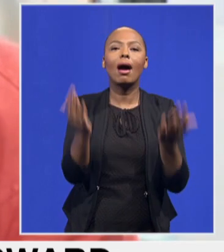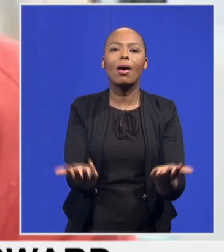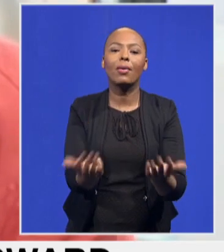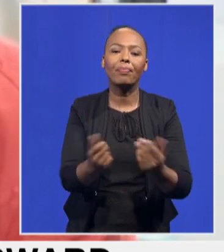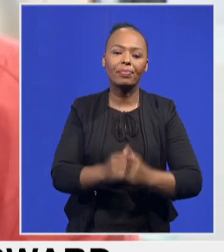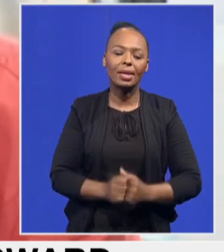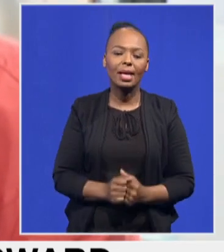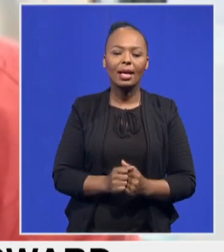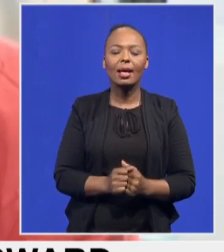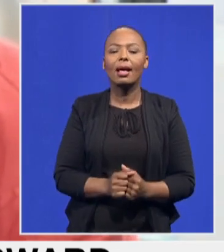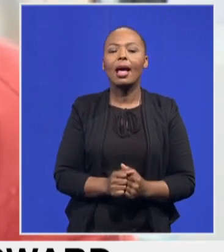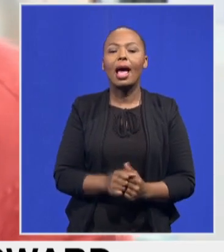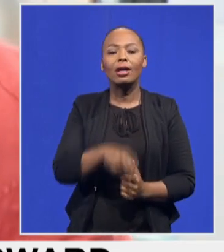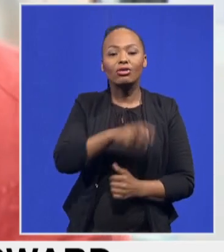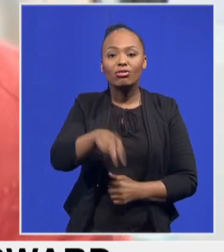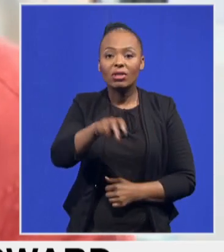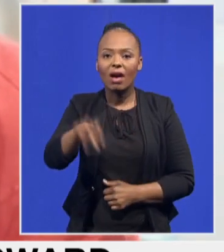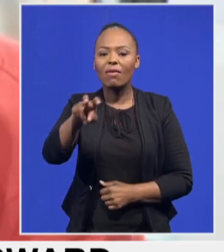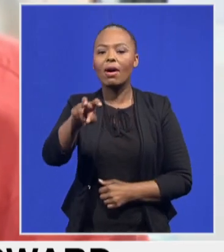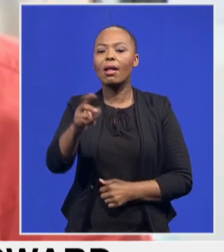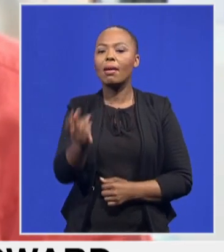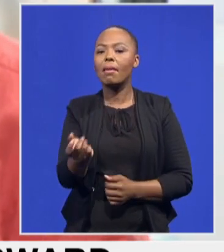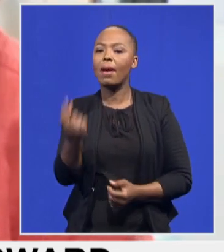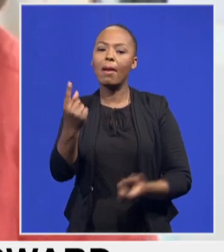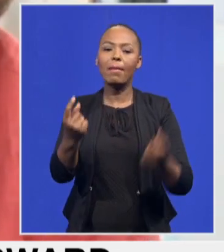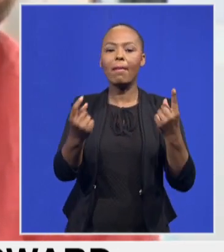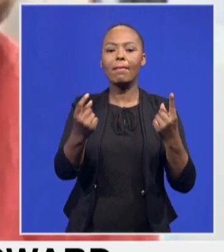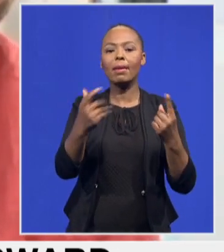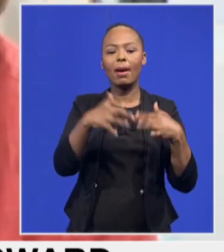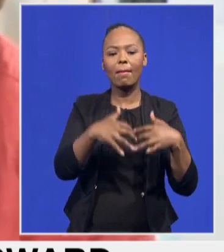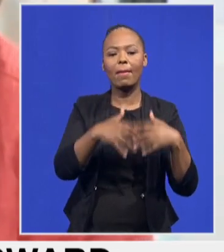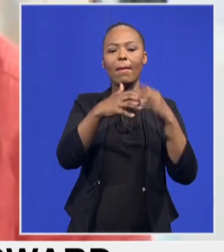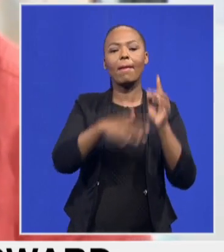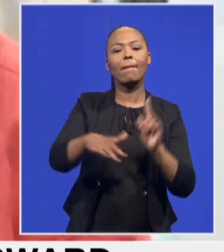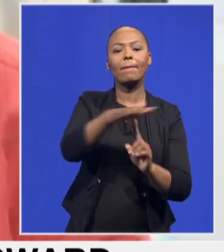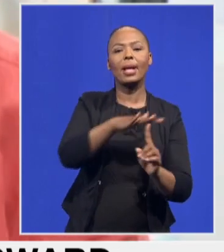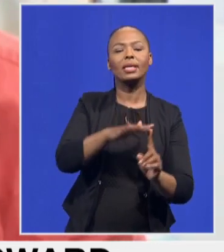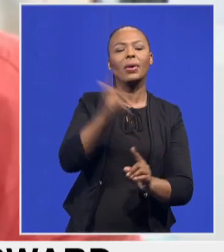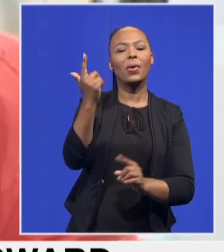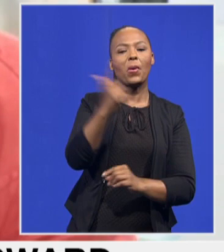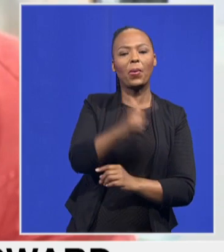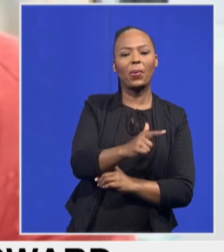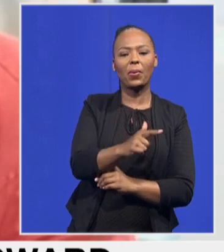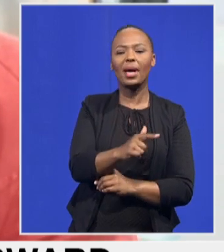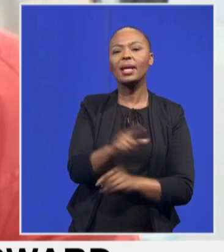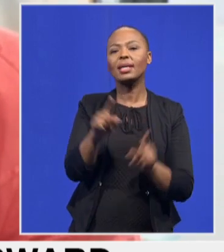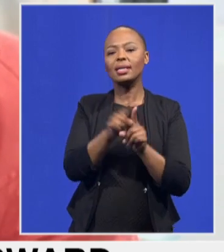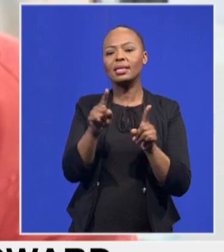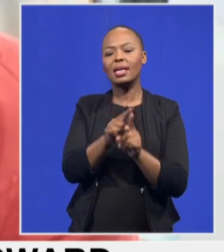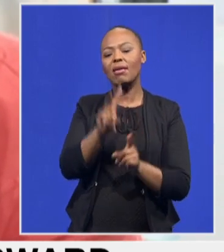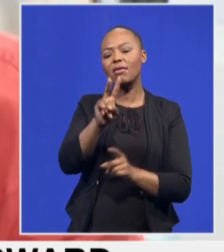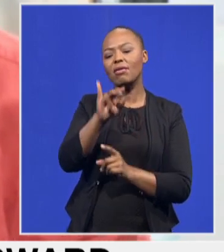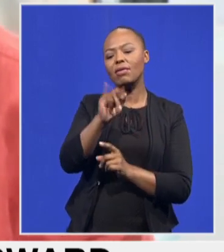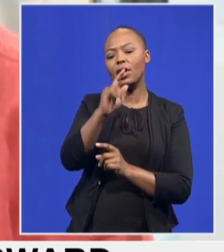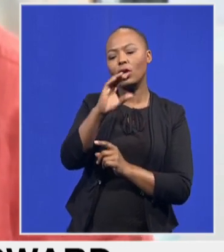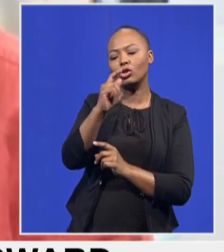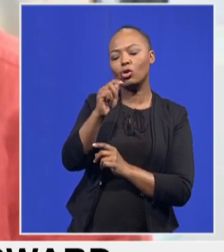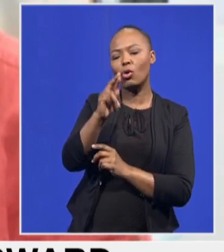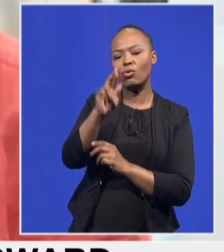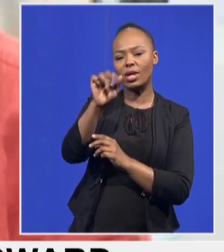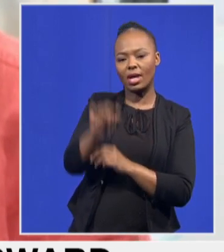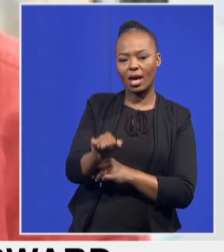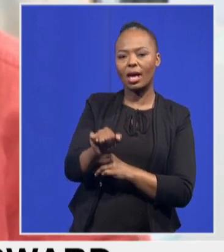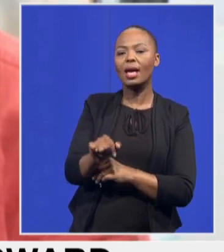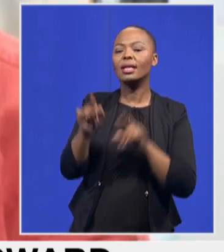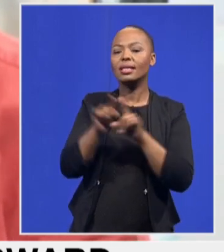travel ways that we can combine the Victoria Falls with Kruger Park, for instance, that the airlines are coming back and offering those